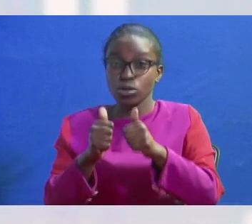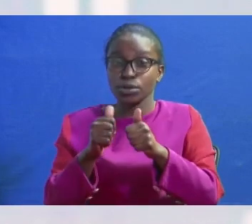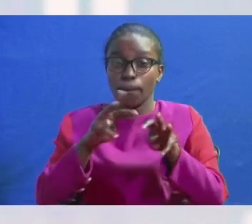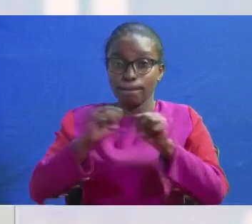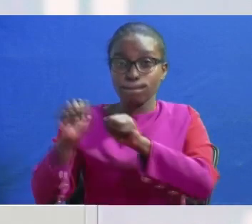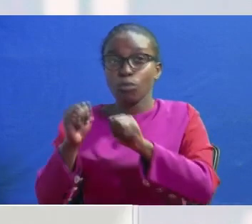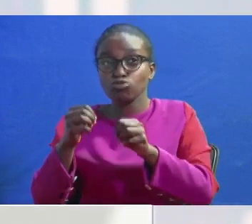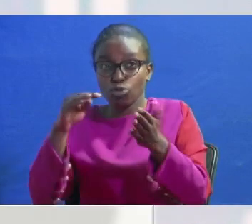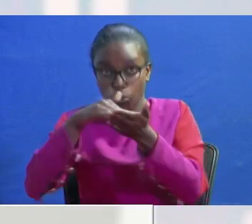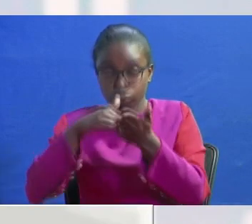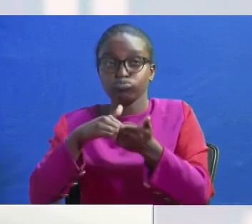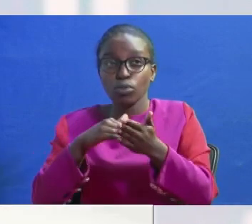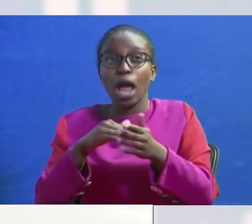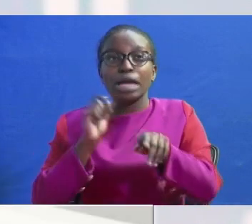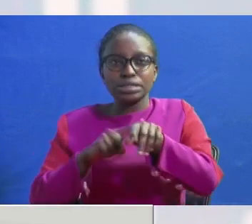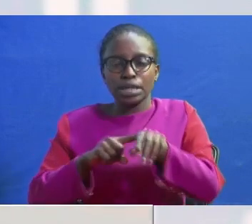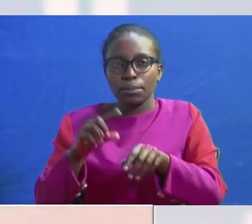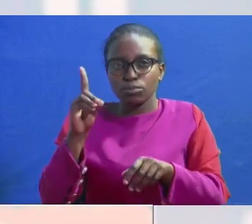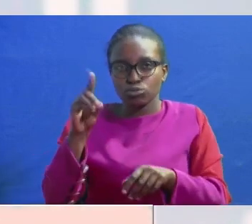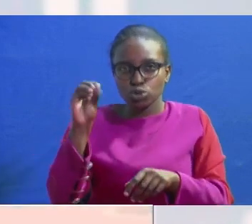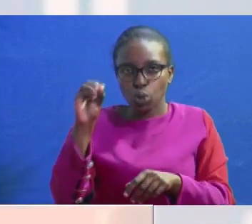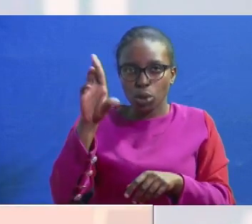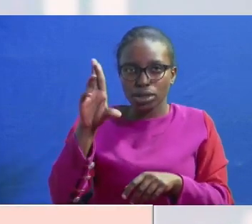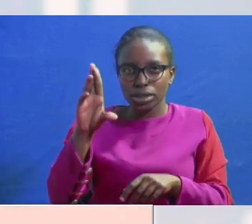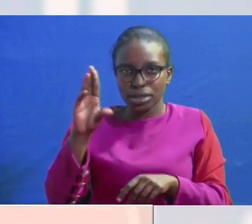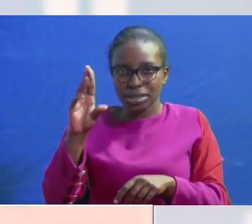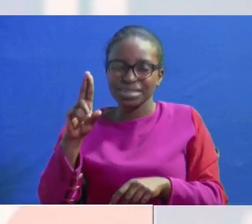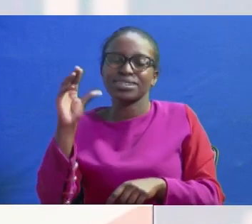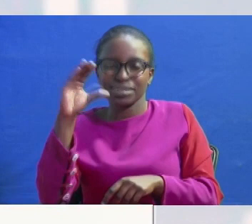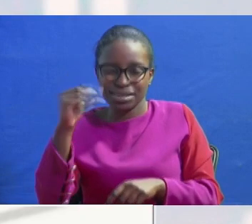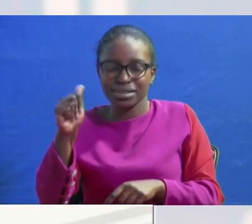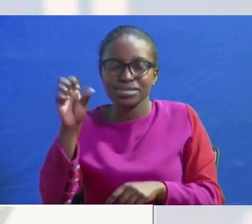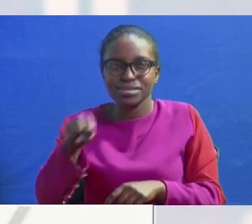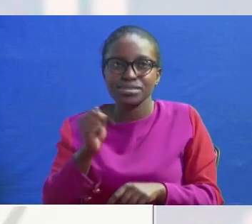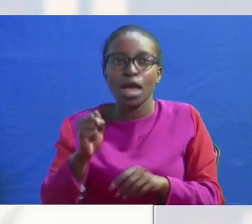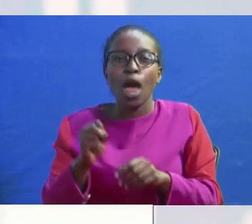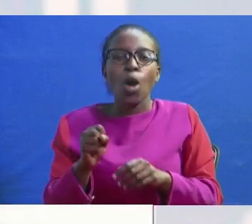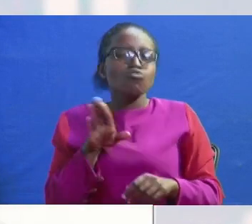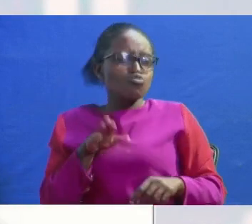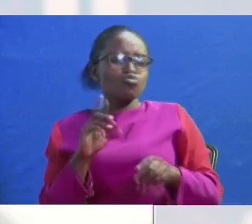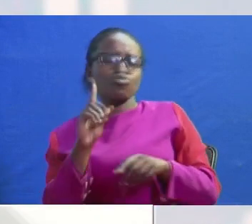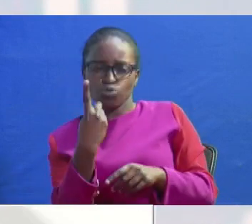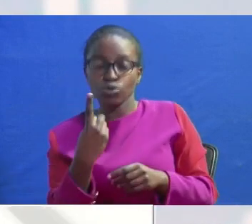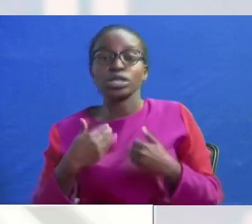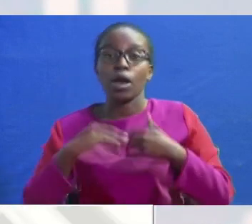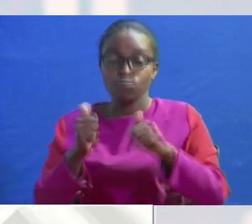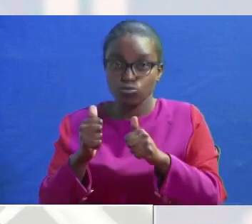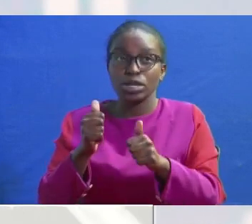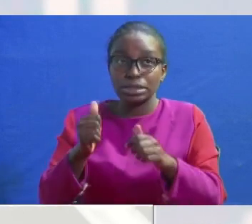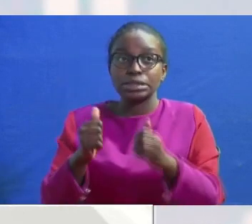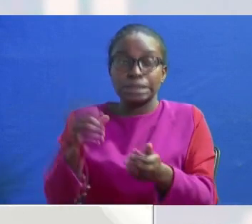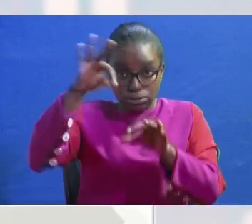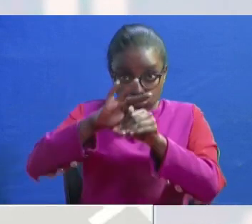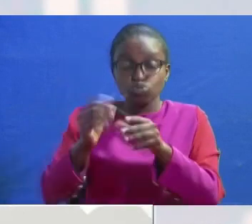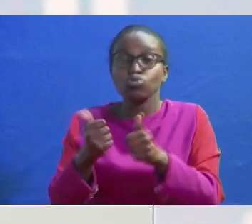Dorcas Oduor now becomes Kenya's first female attorney general after being sworn in today in a ceremony presided